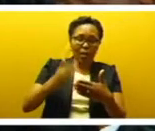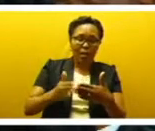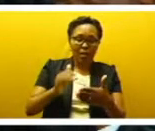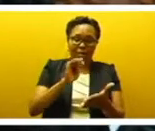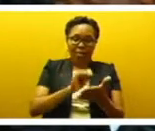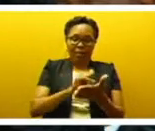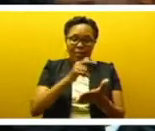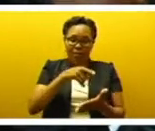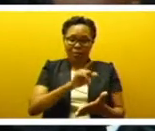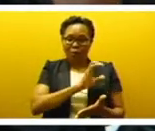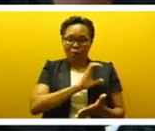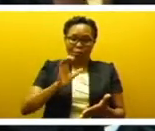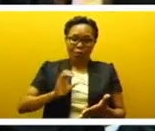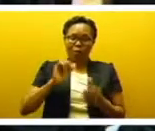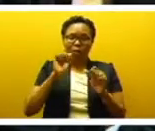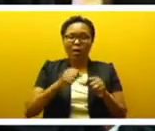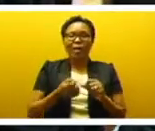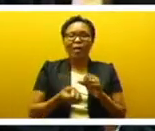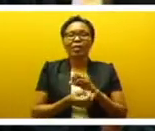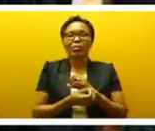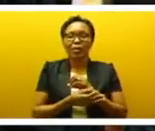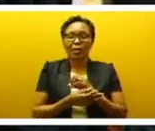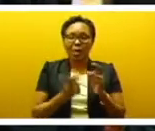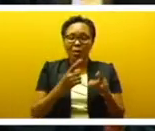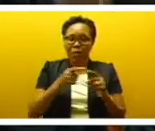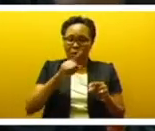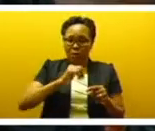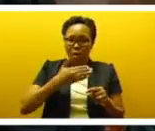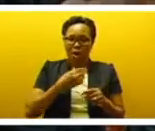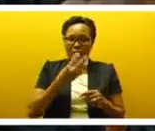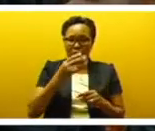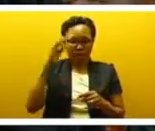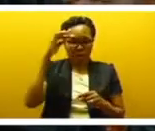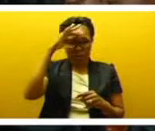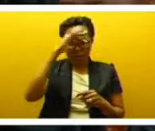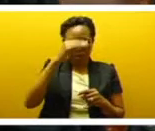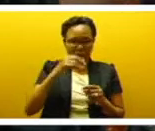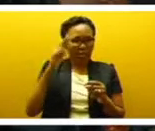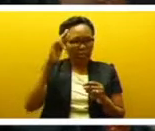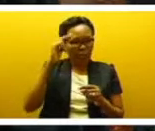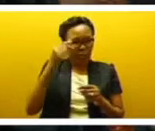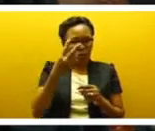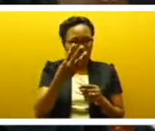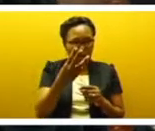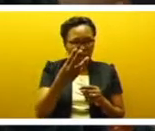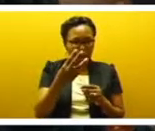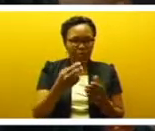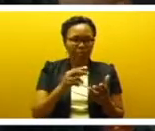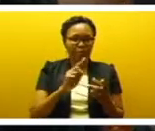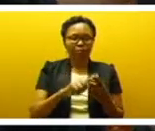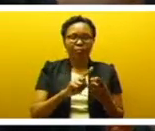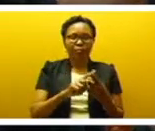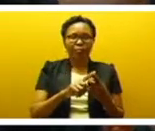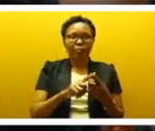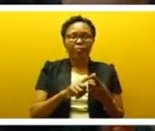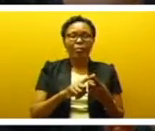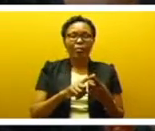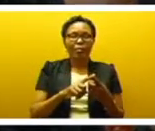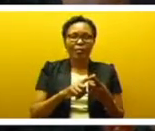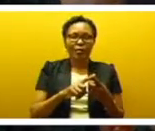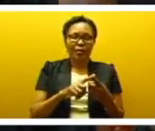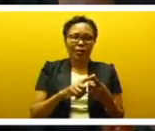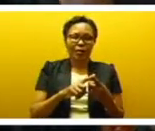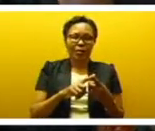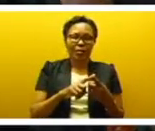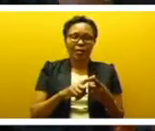can profile 3 theories. One is the issue of the 89th minute penalty, that